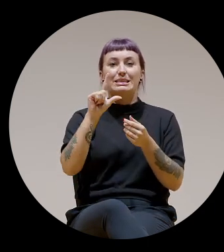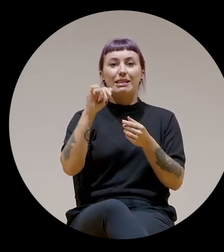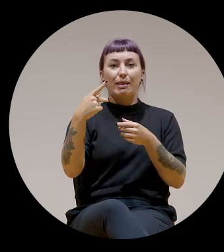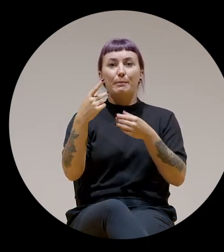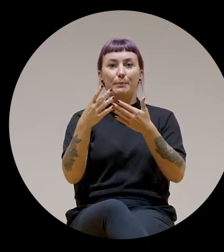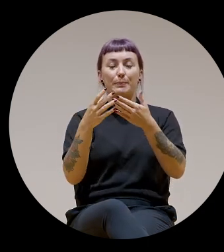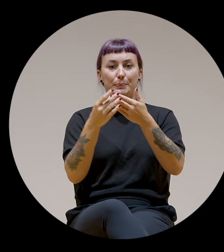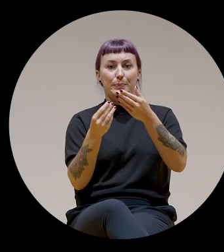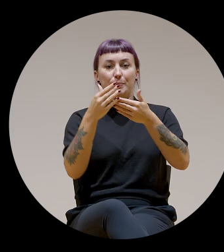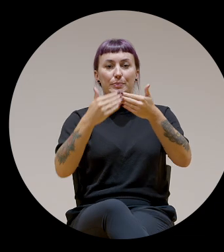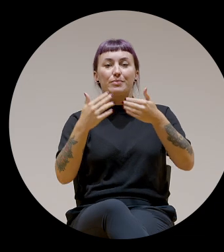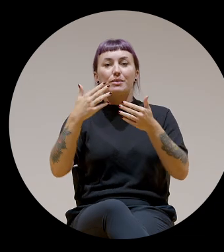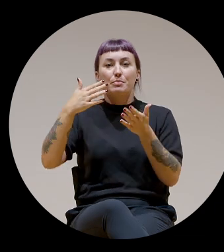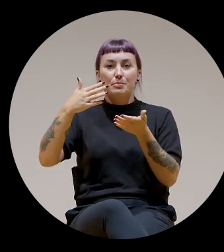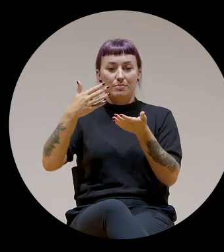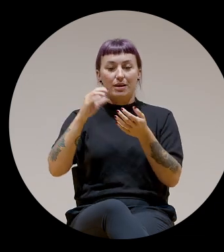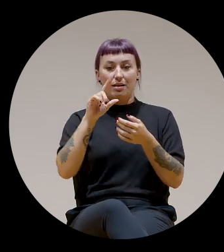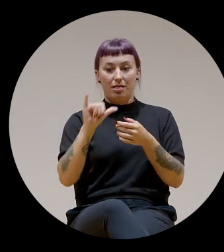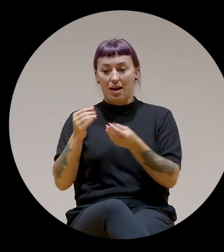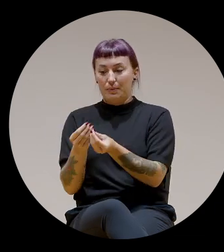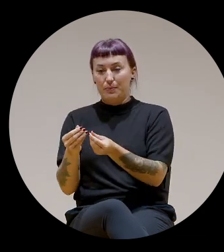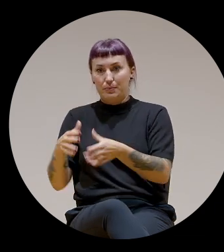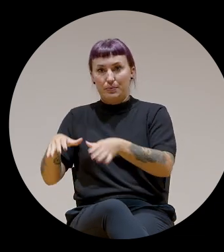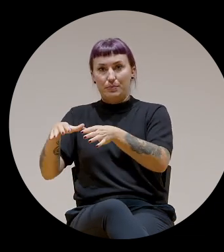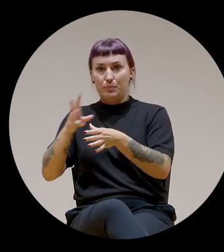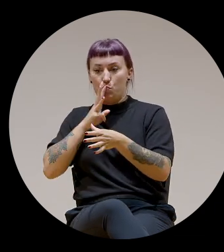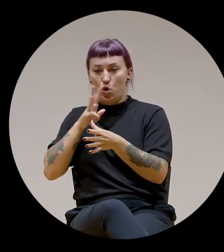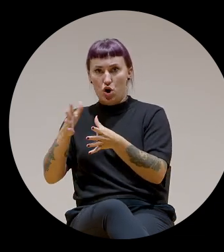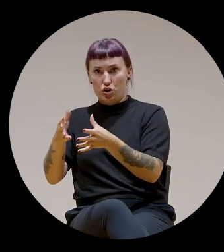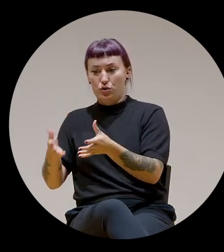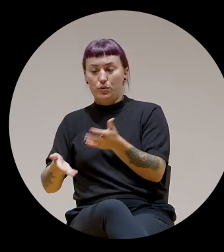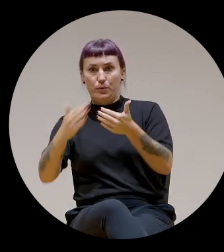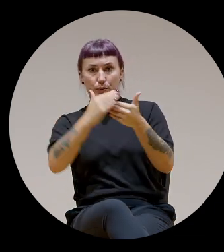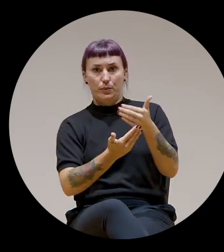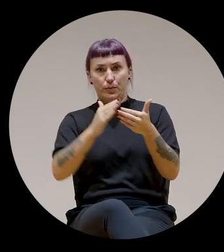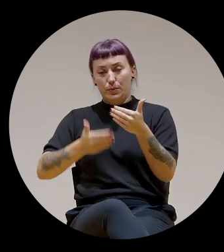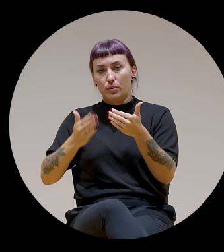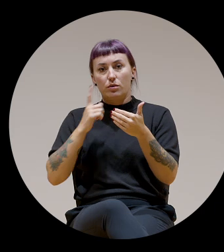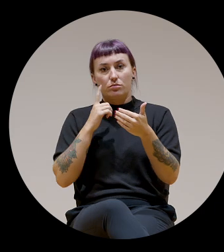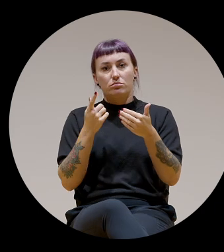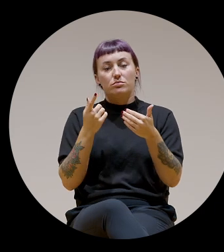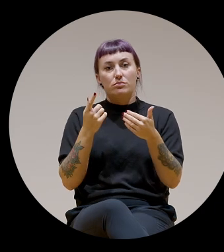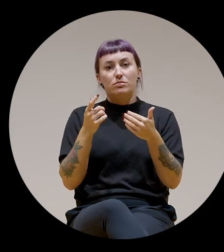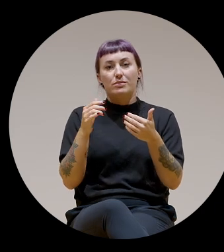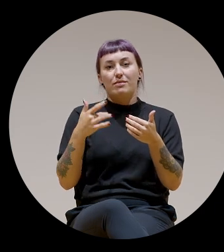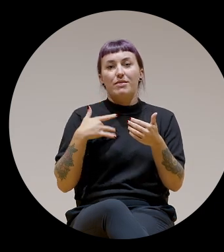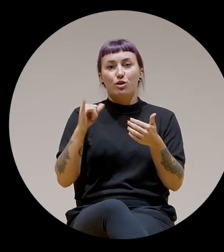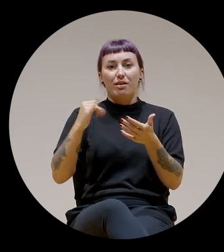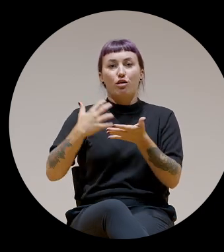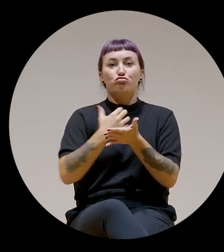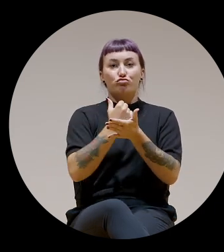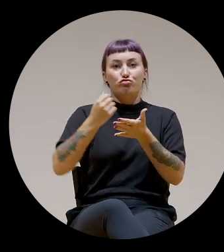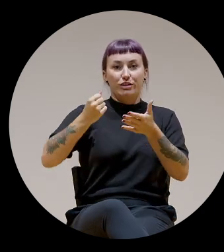is paint, which is clay that has been watered down to the consistency of heavy cream, and